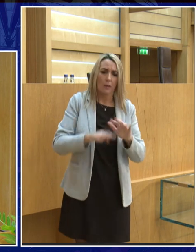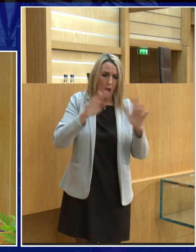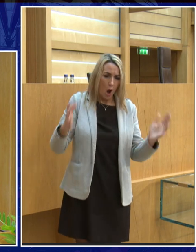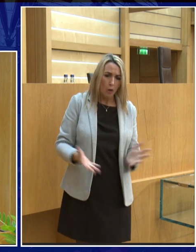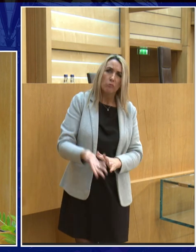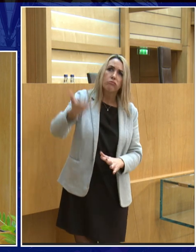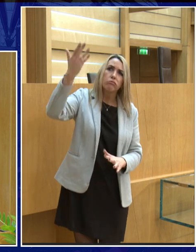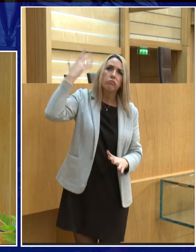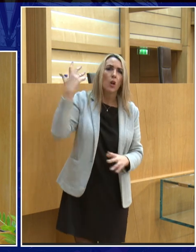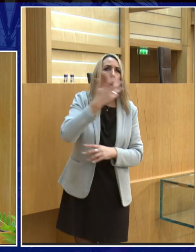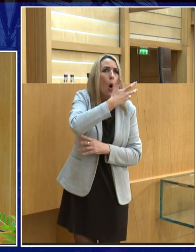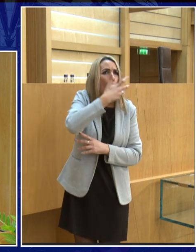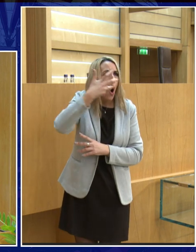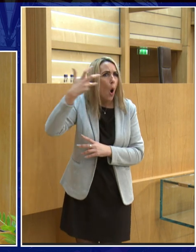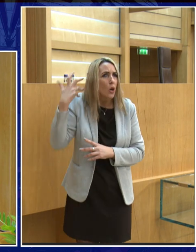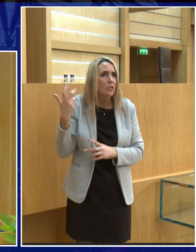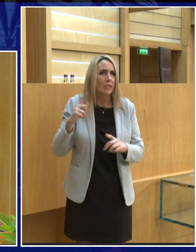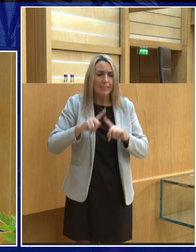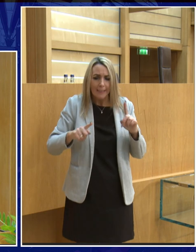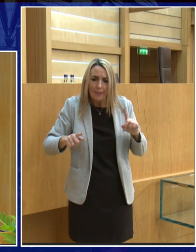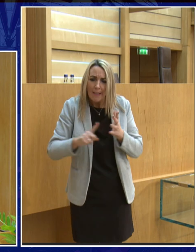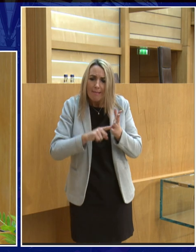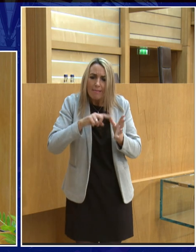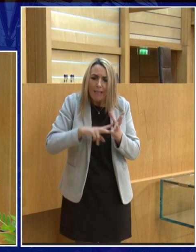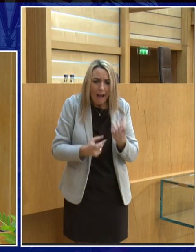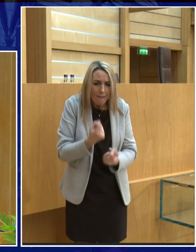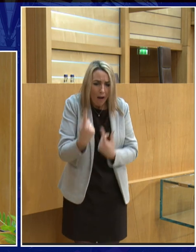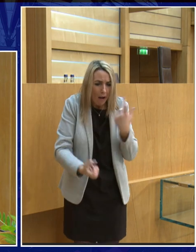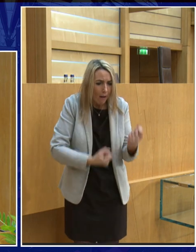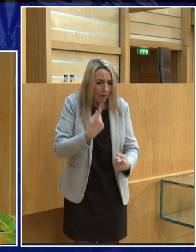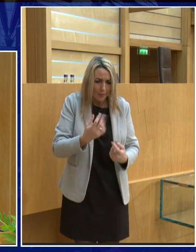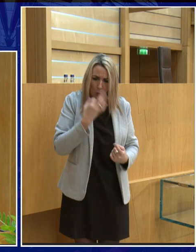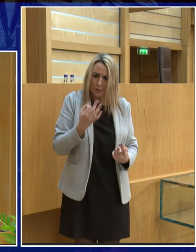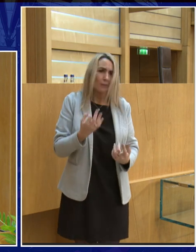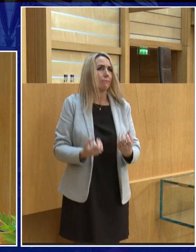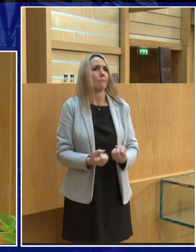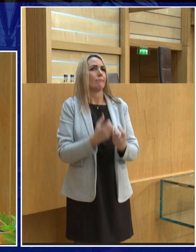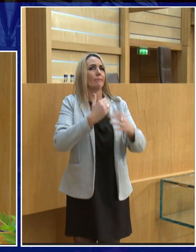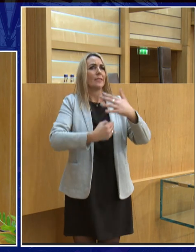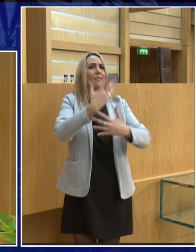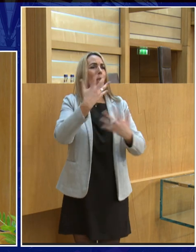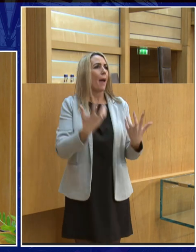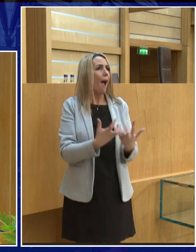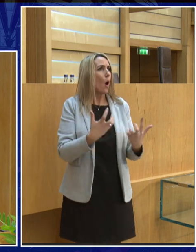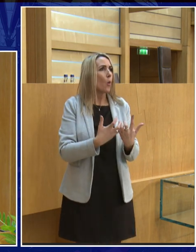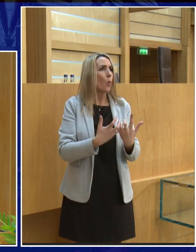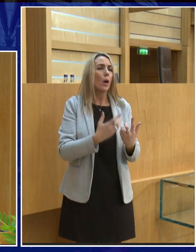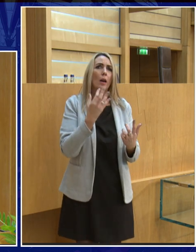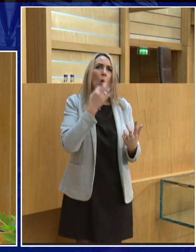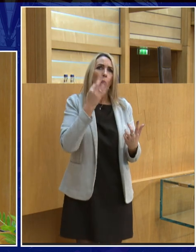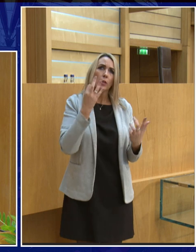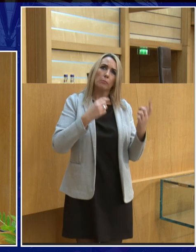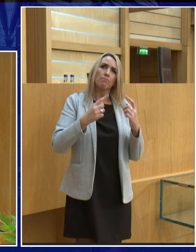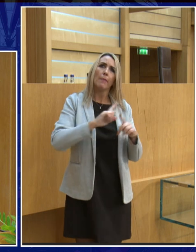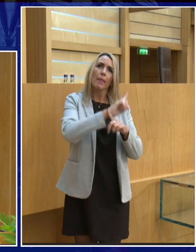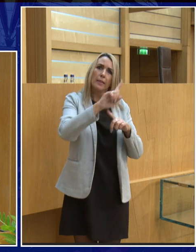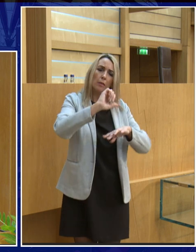was hot and it was like a molten ball of lava so where did the water come from as the earth cooled down we got water and the